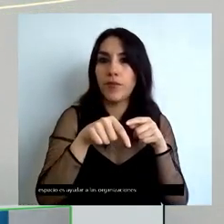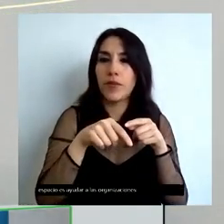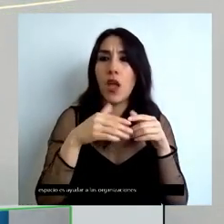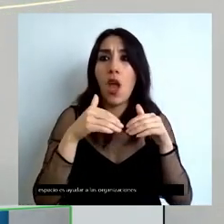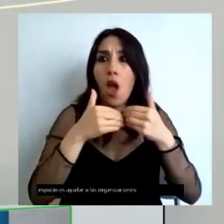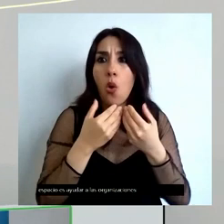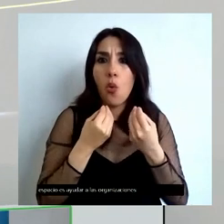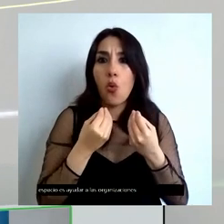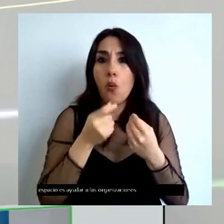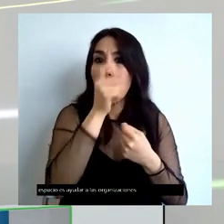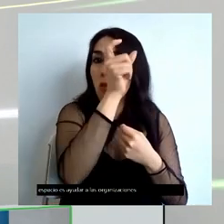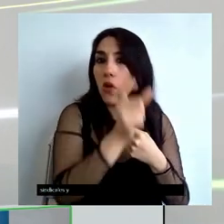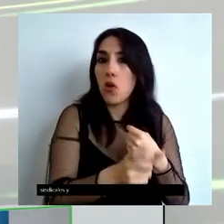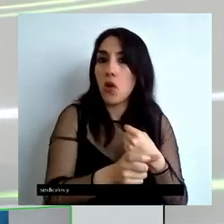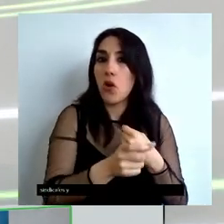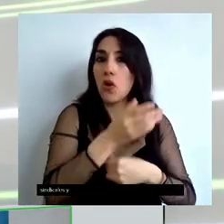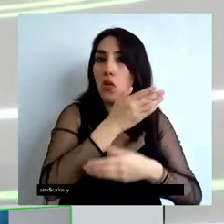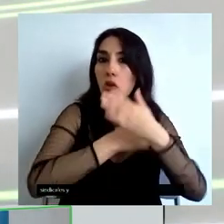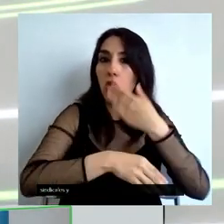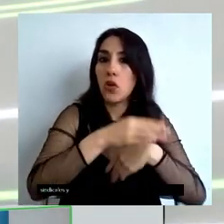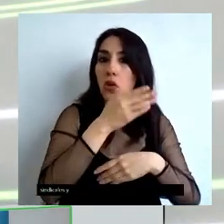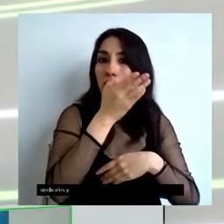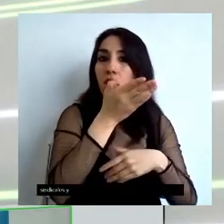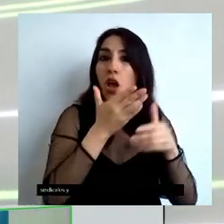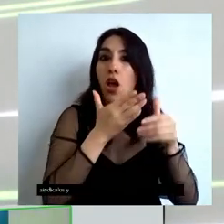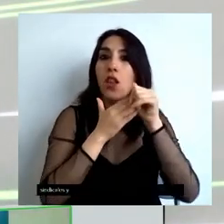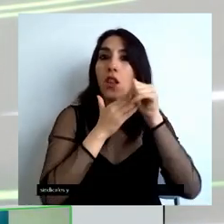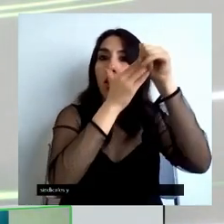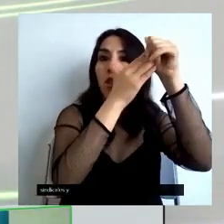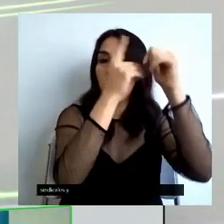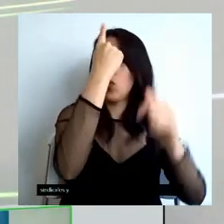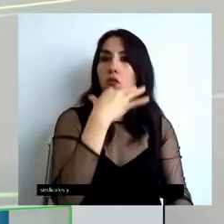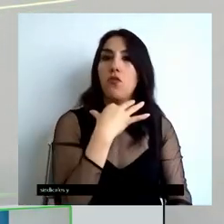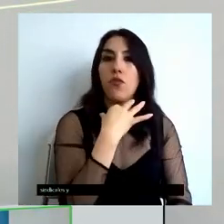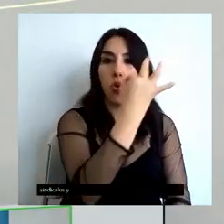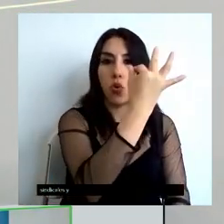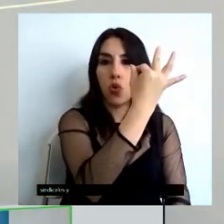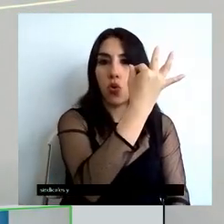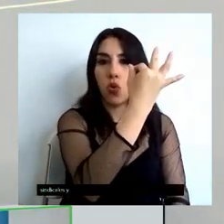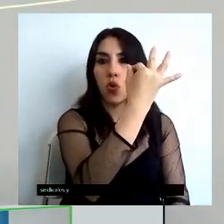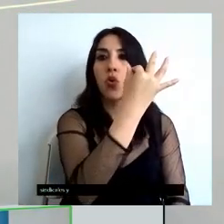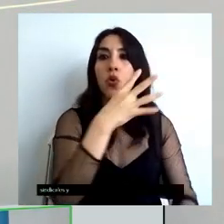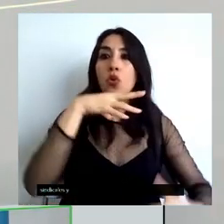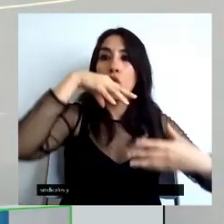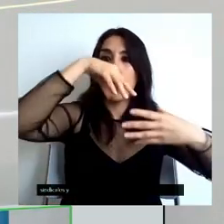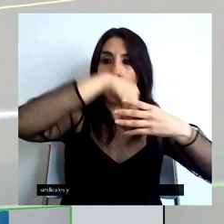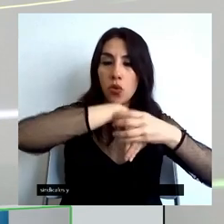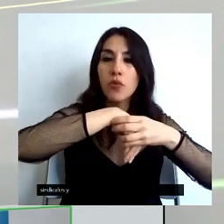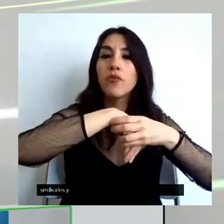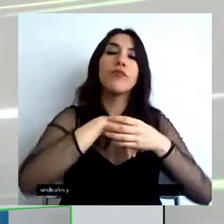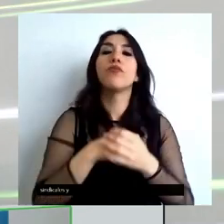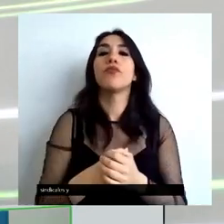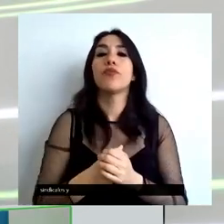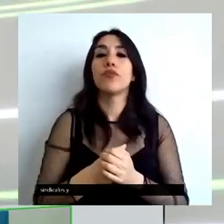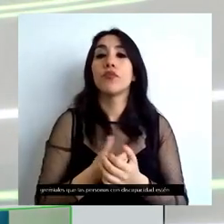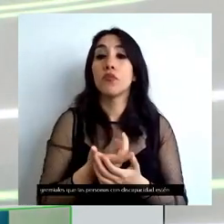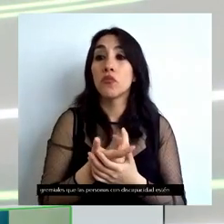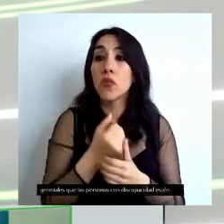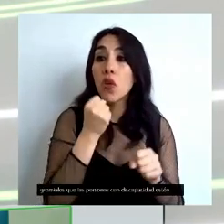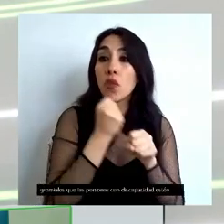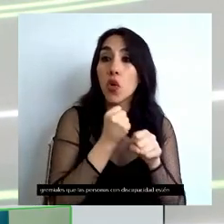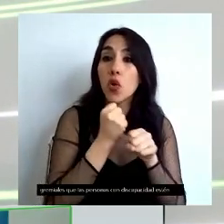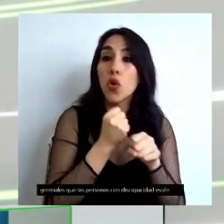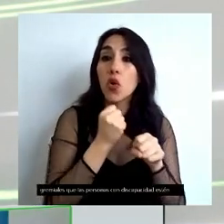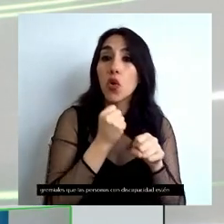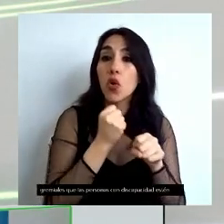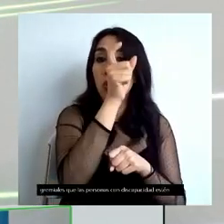with disability have leadership positions in the organizations, in the